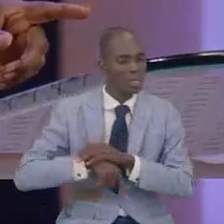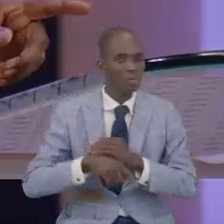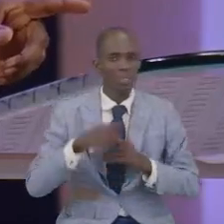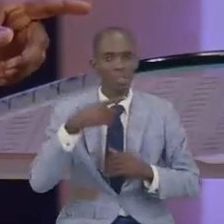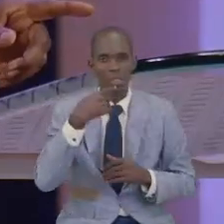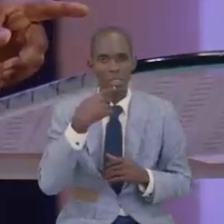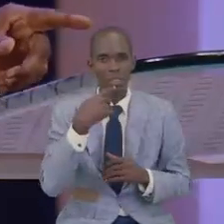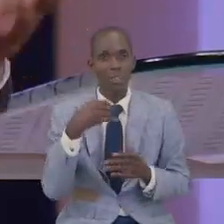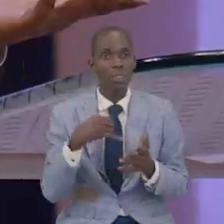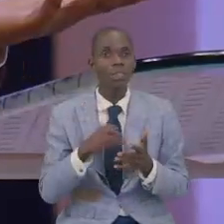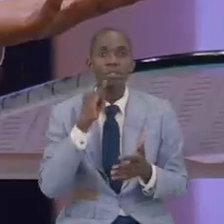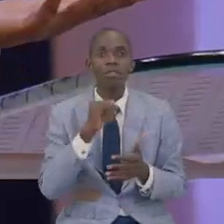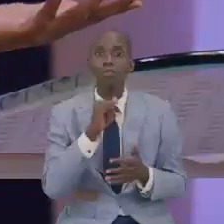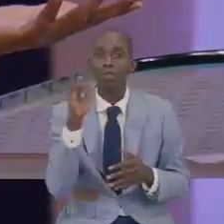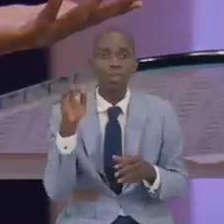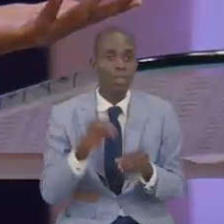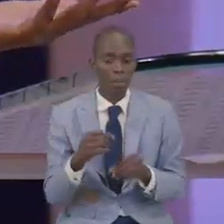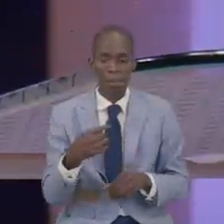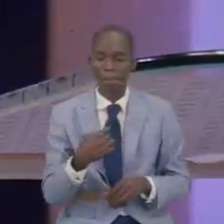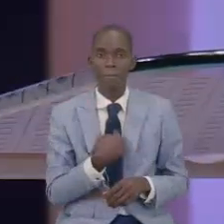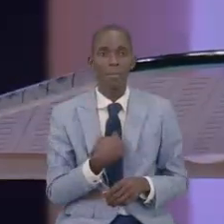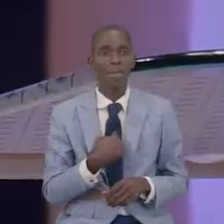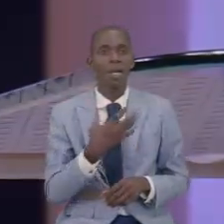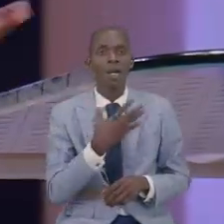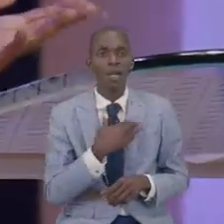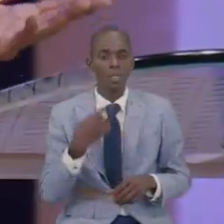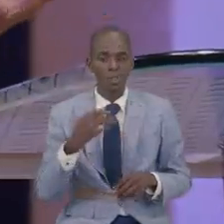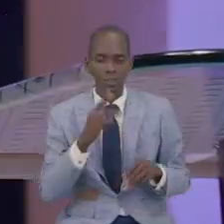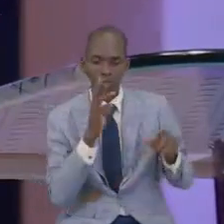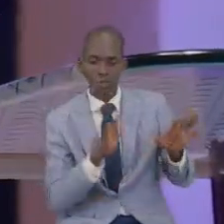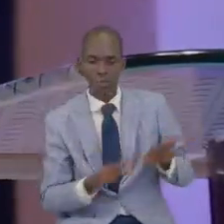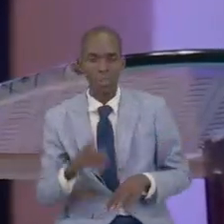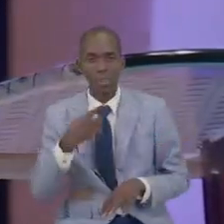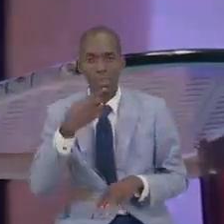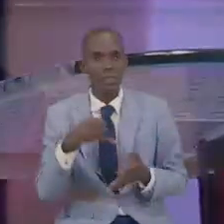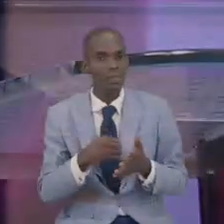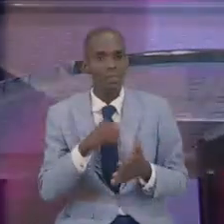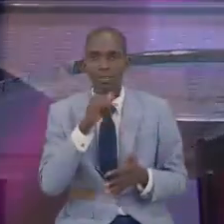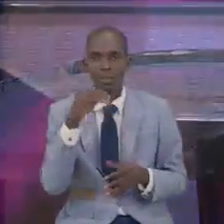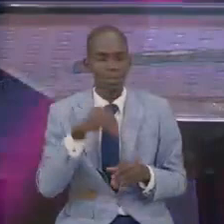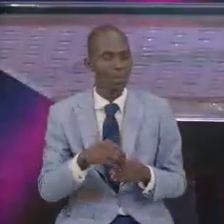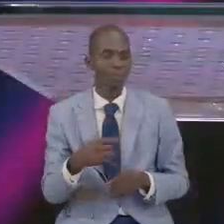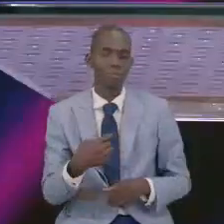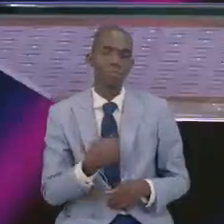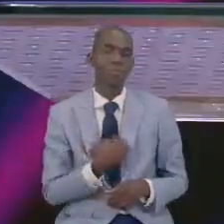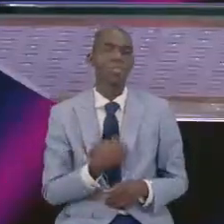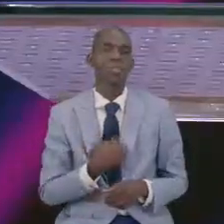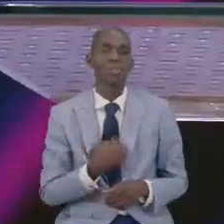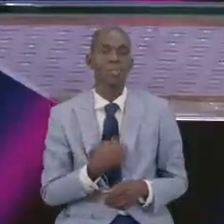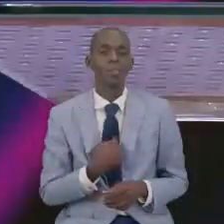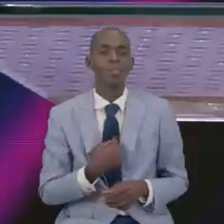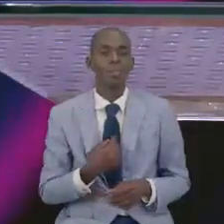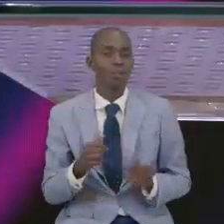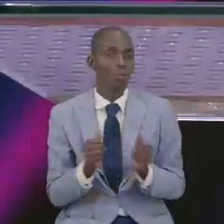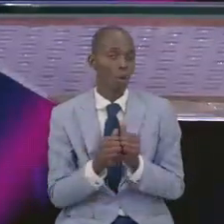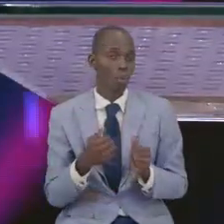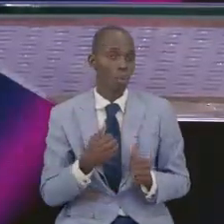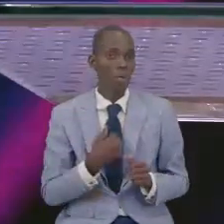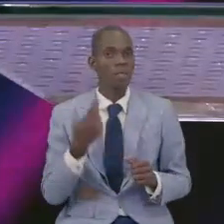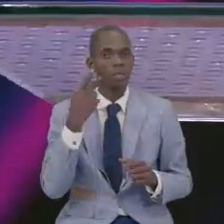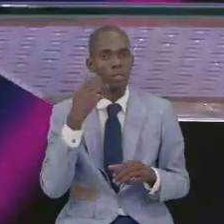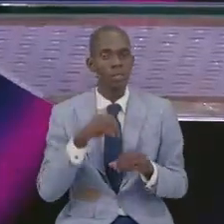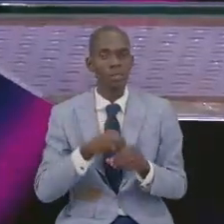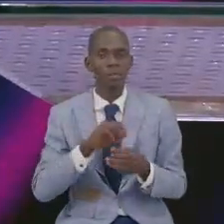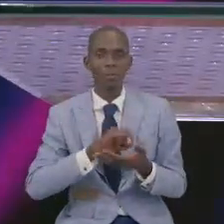death says, it is not in me, and the sea says, it is not with me. In verse 15,